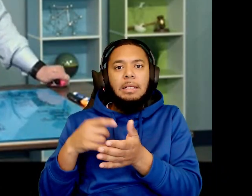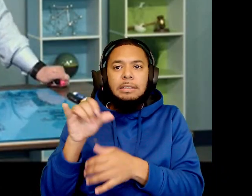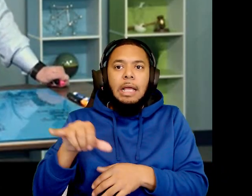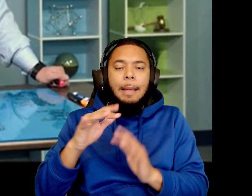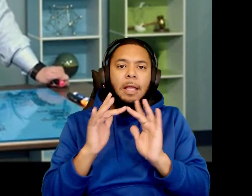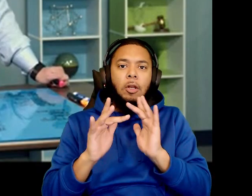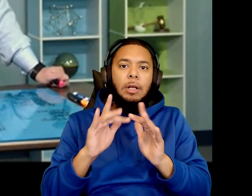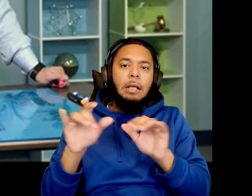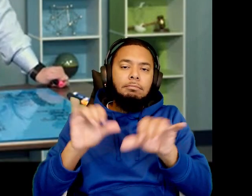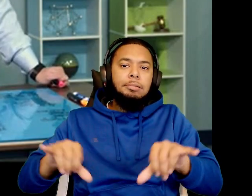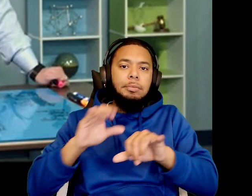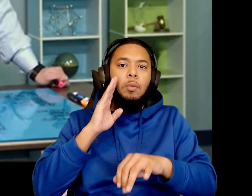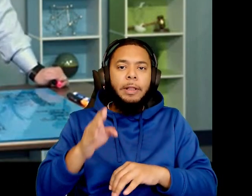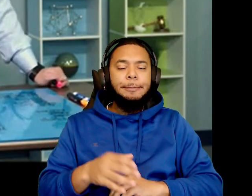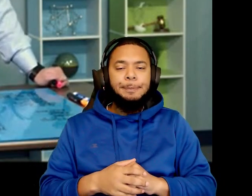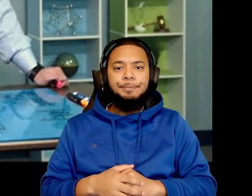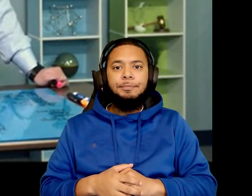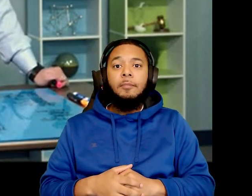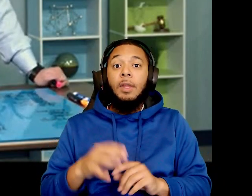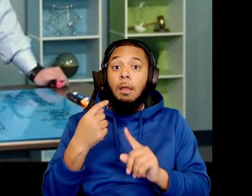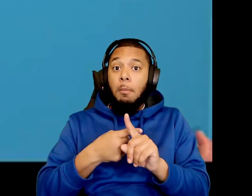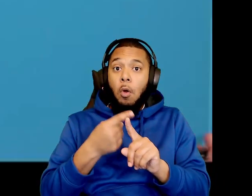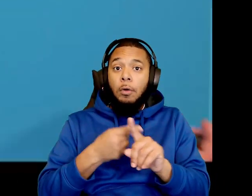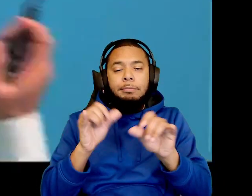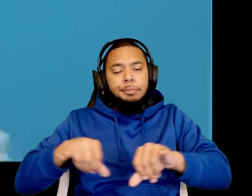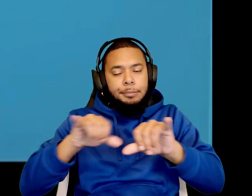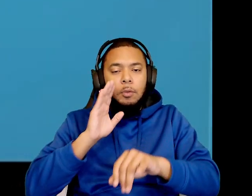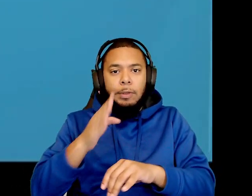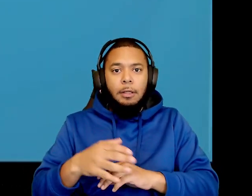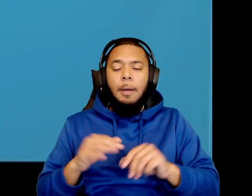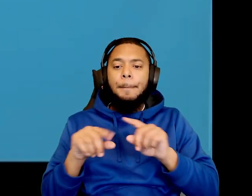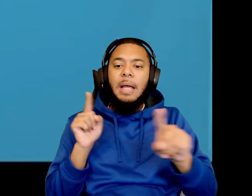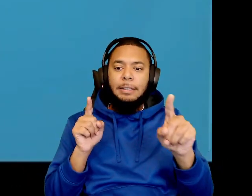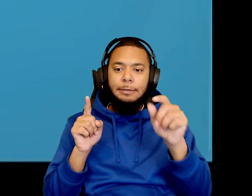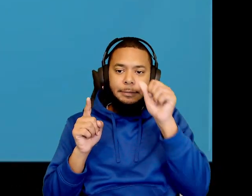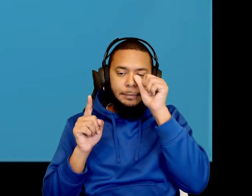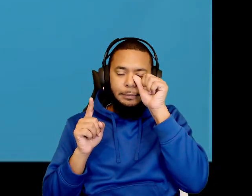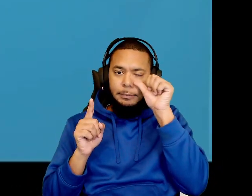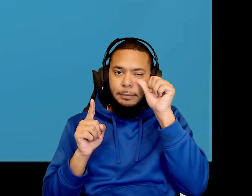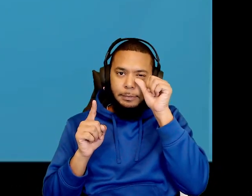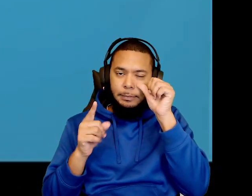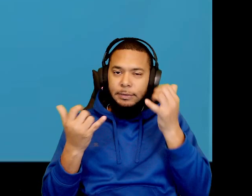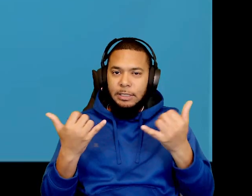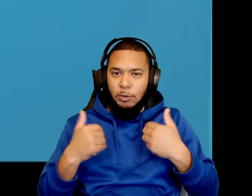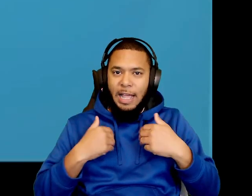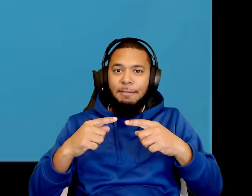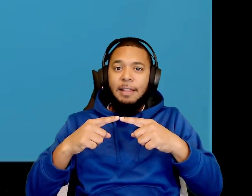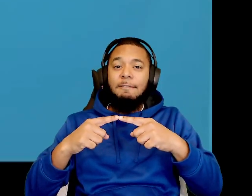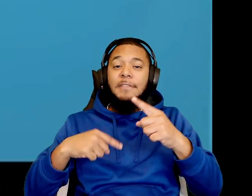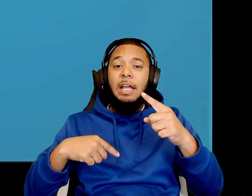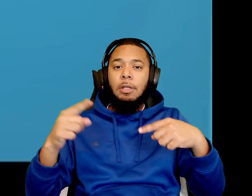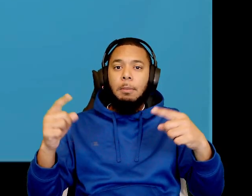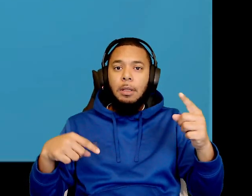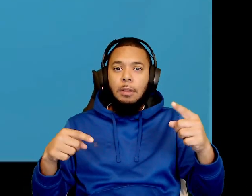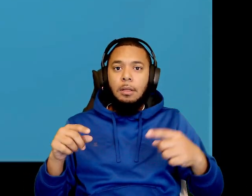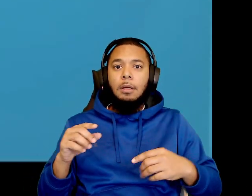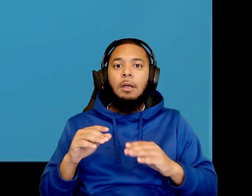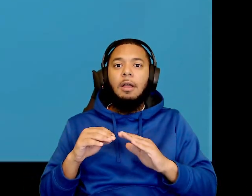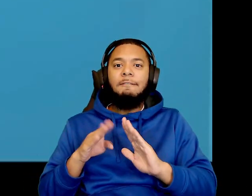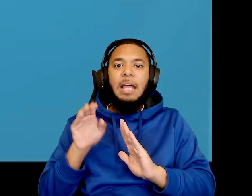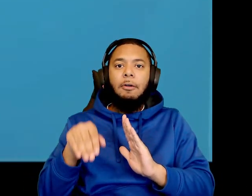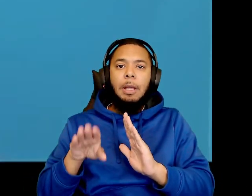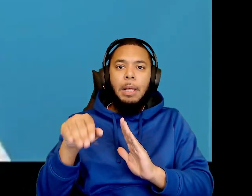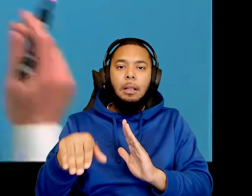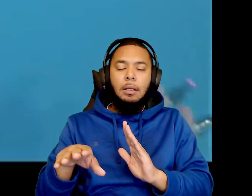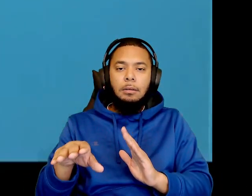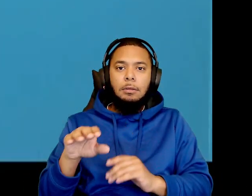the same. Our mortgage is going to remain the same. But then we run into our variable expenses. Now these do